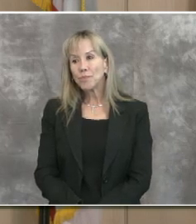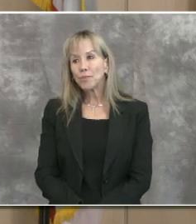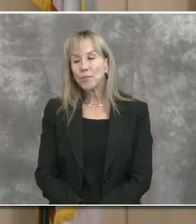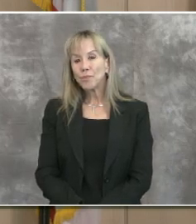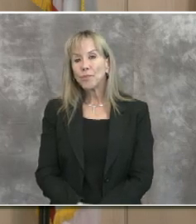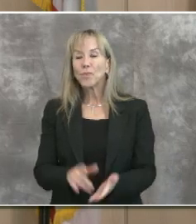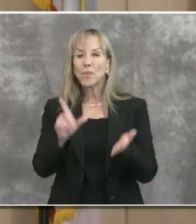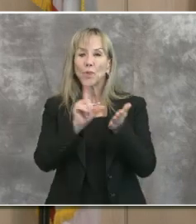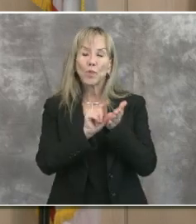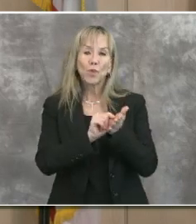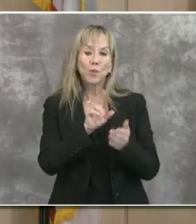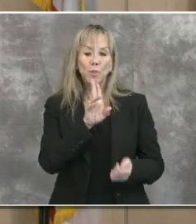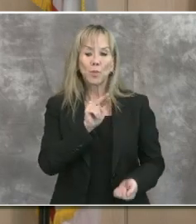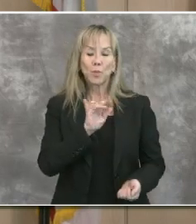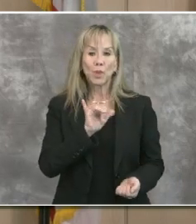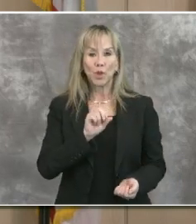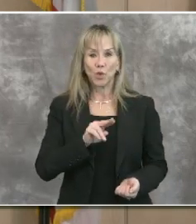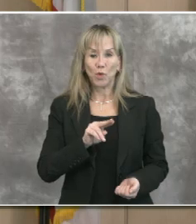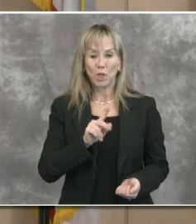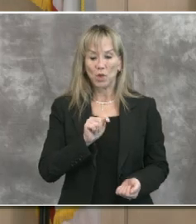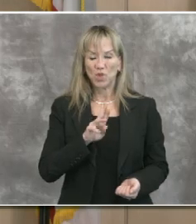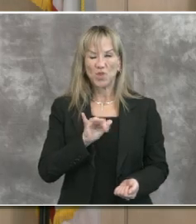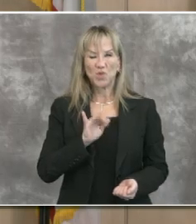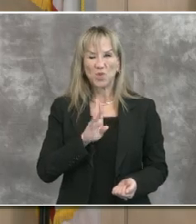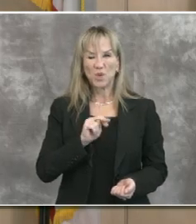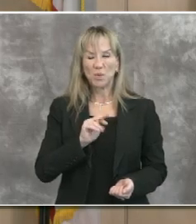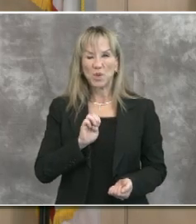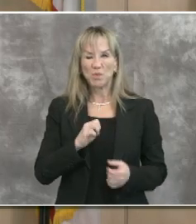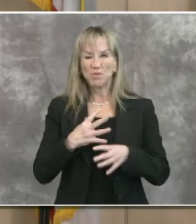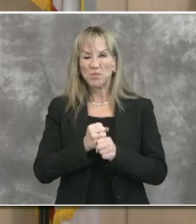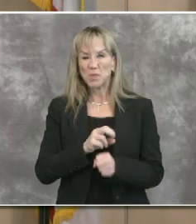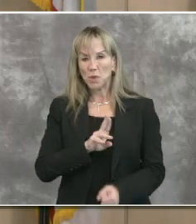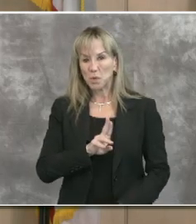Union Tribune, please state your name and question.